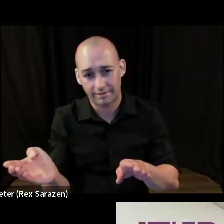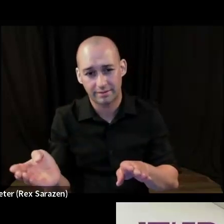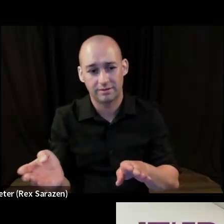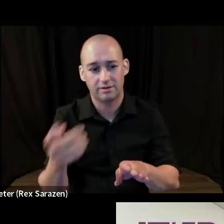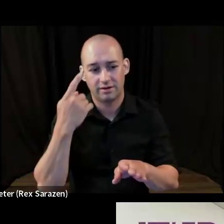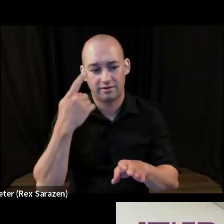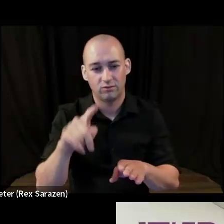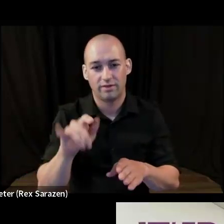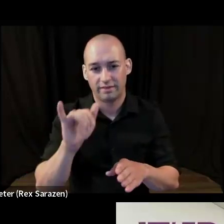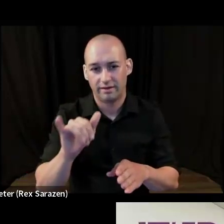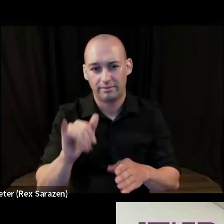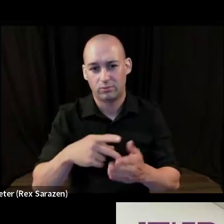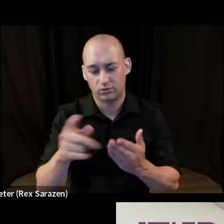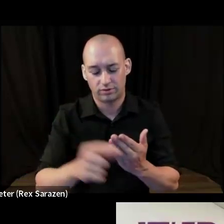grants?